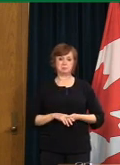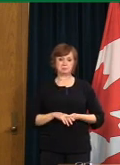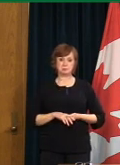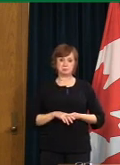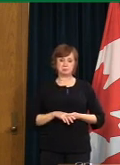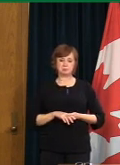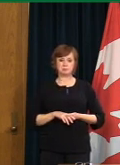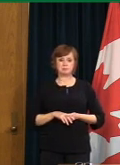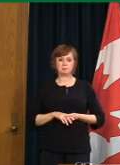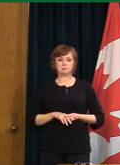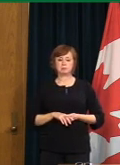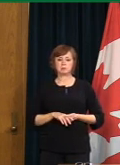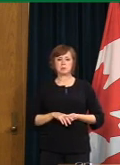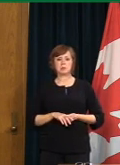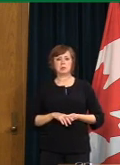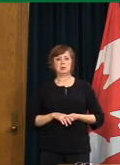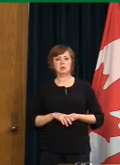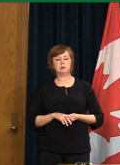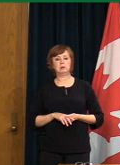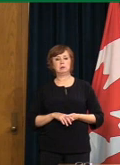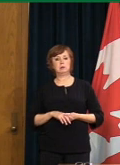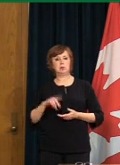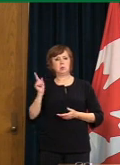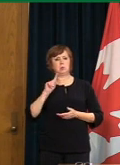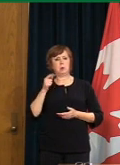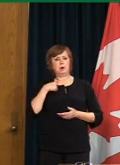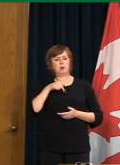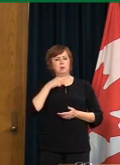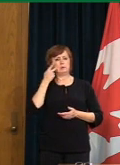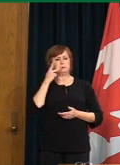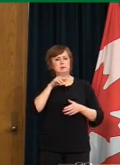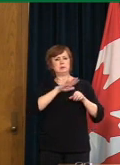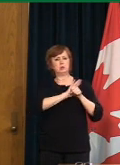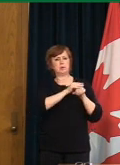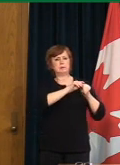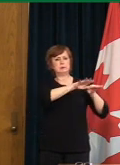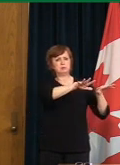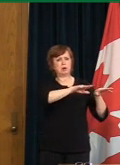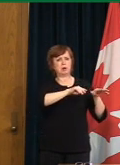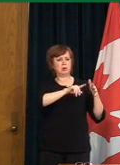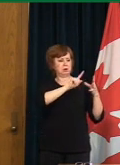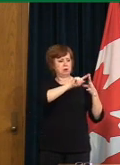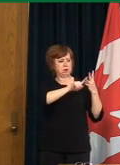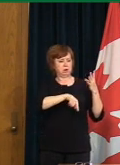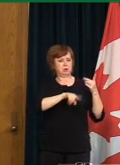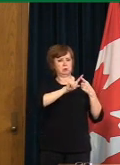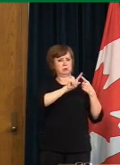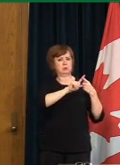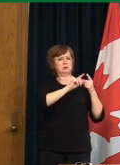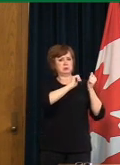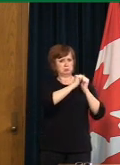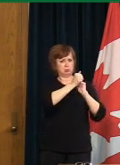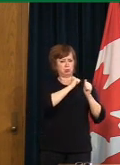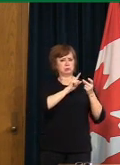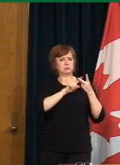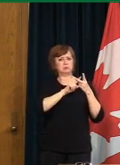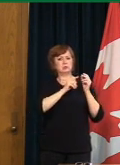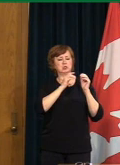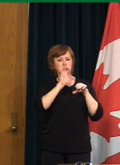well targeted to the areas where we are seeing transmission, and they're quite well targeted with respect